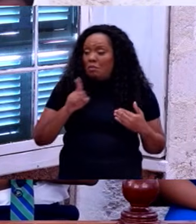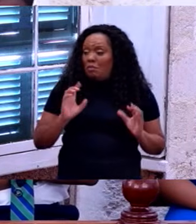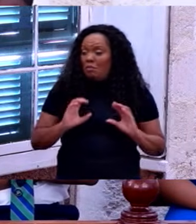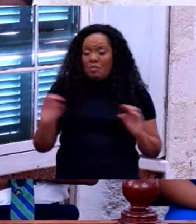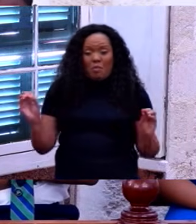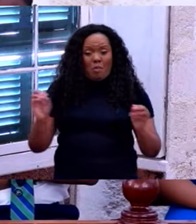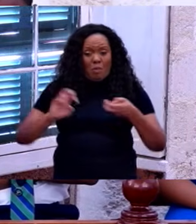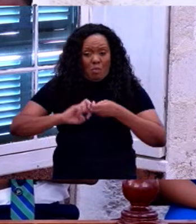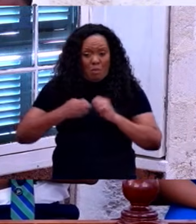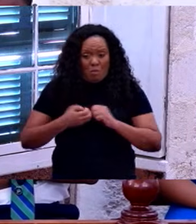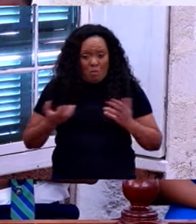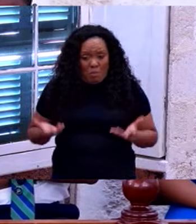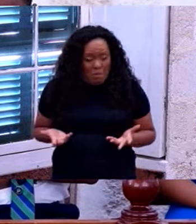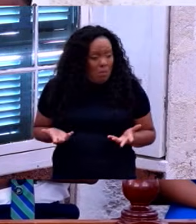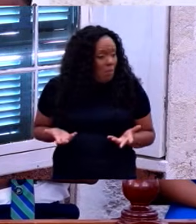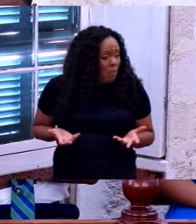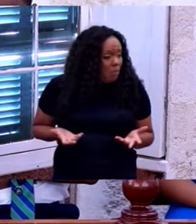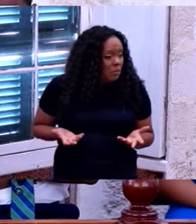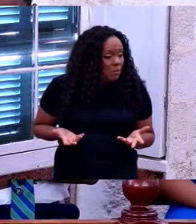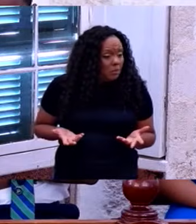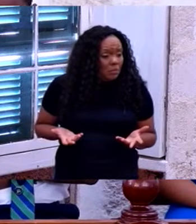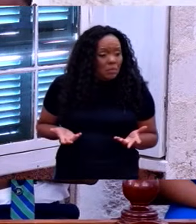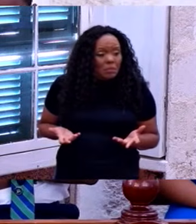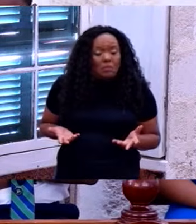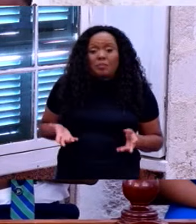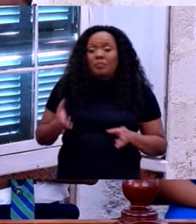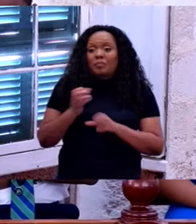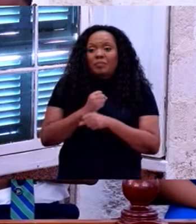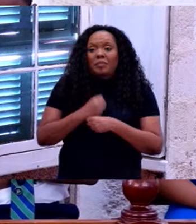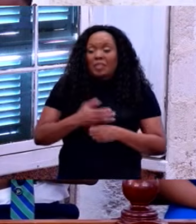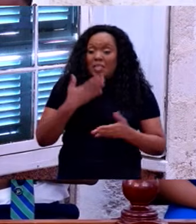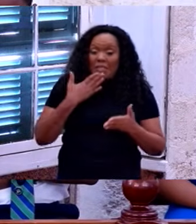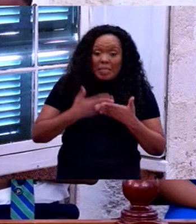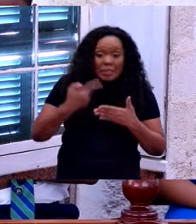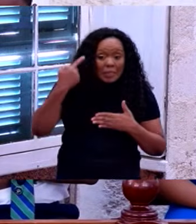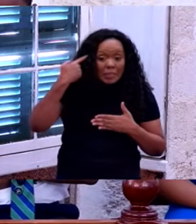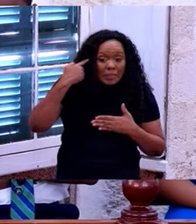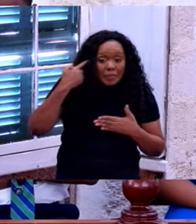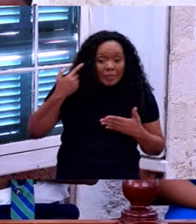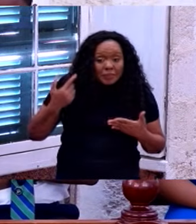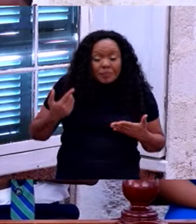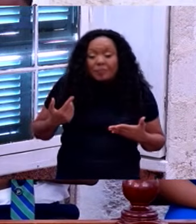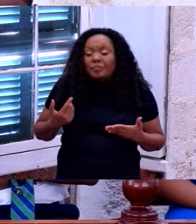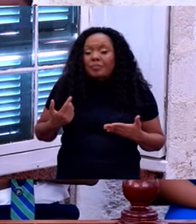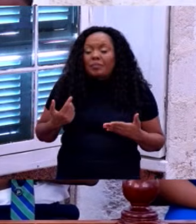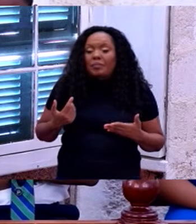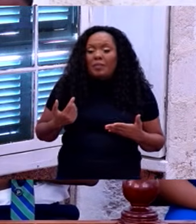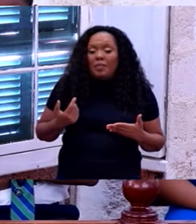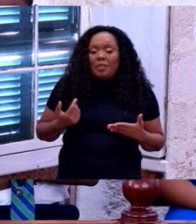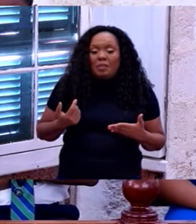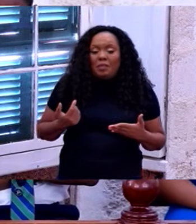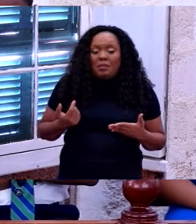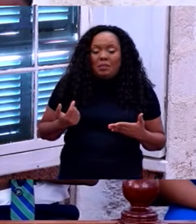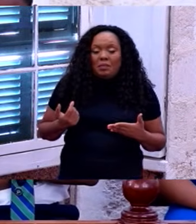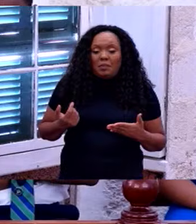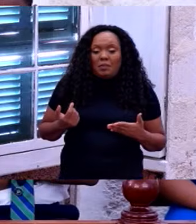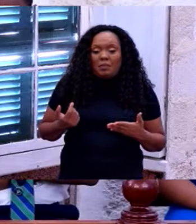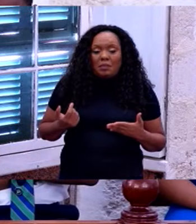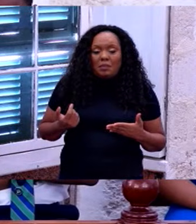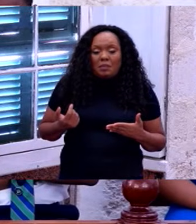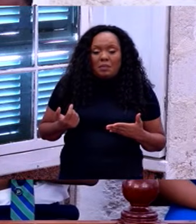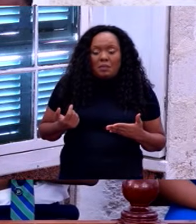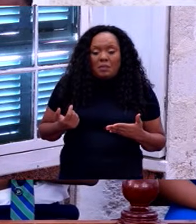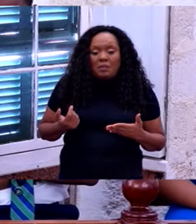it certainly makes good sense. I believe it is something which encourages